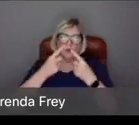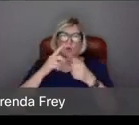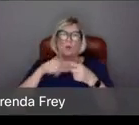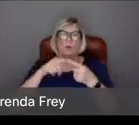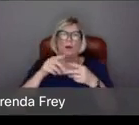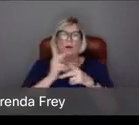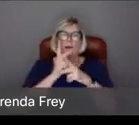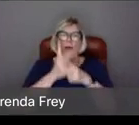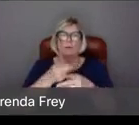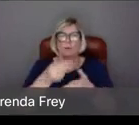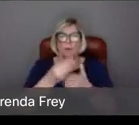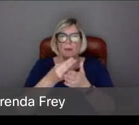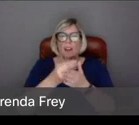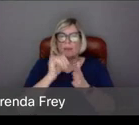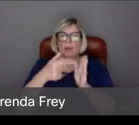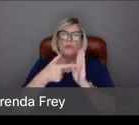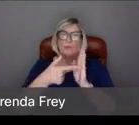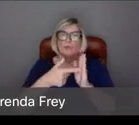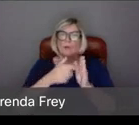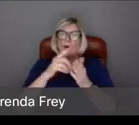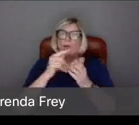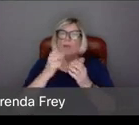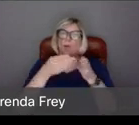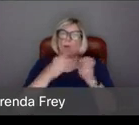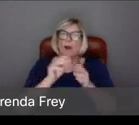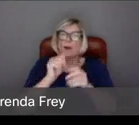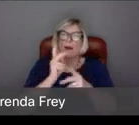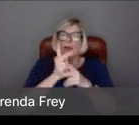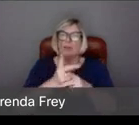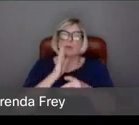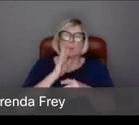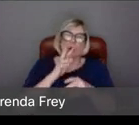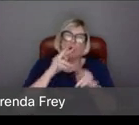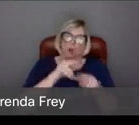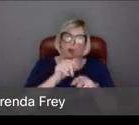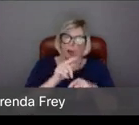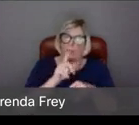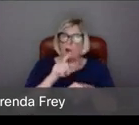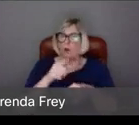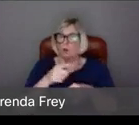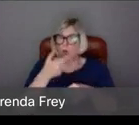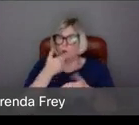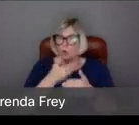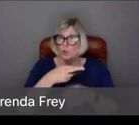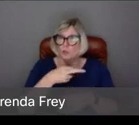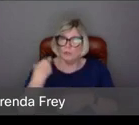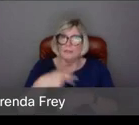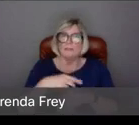is kind of represents the way a lender would look at, are you qualified, or are you a good risk or a more difficult risk?